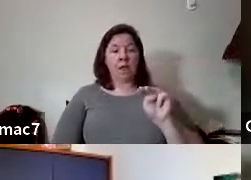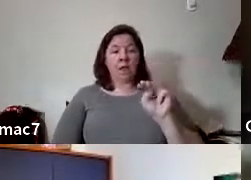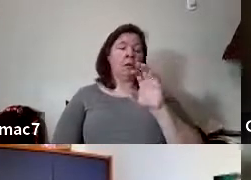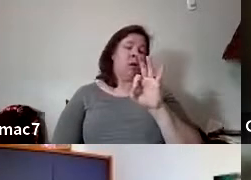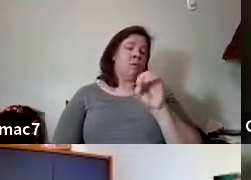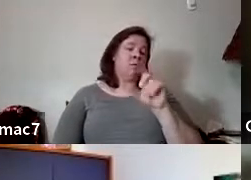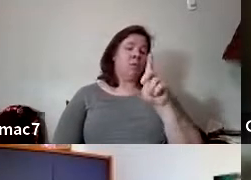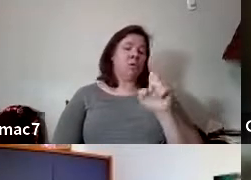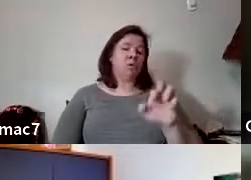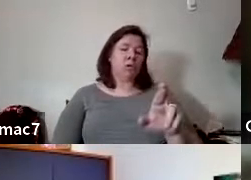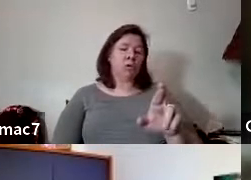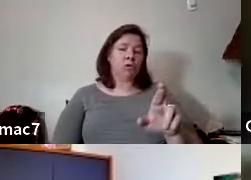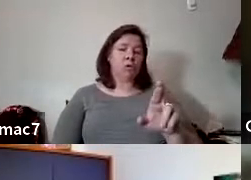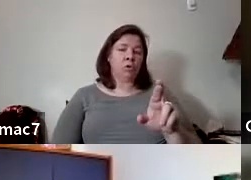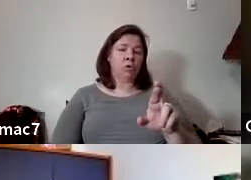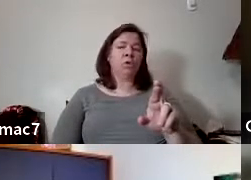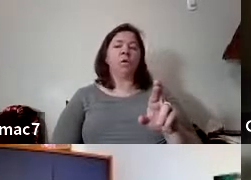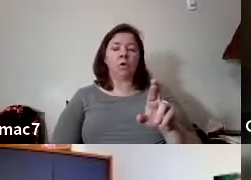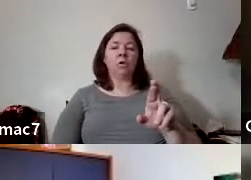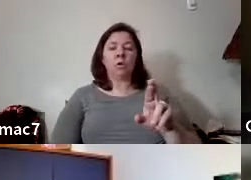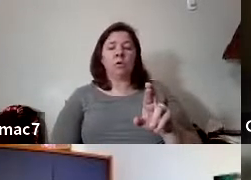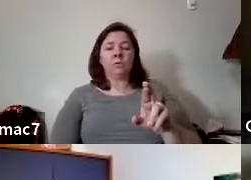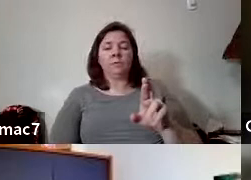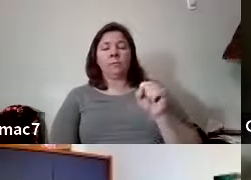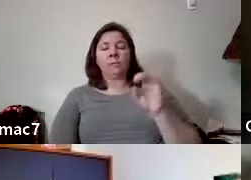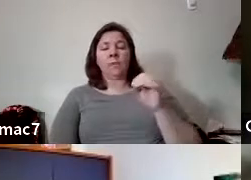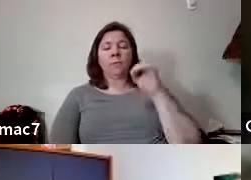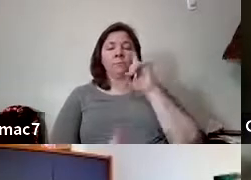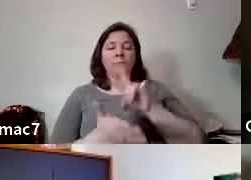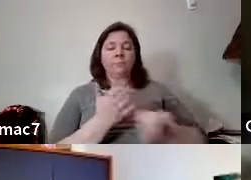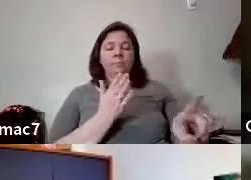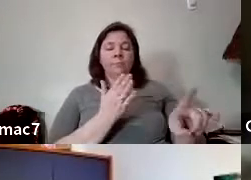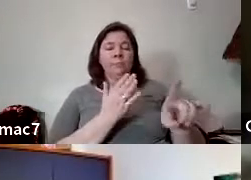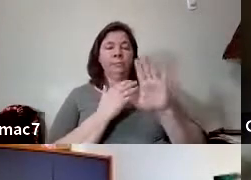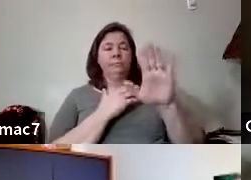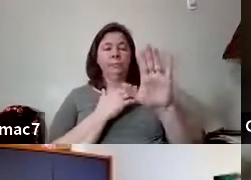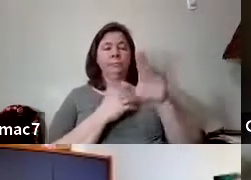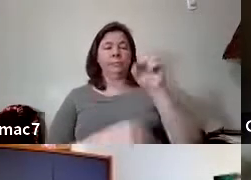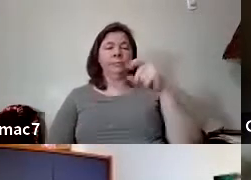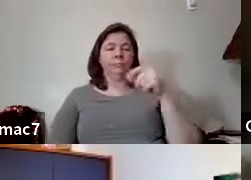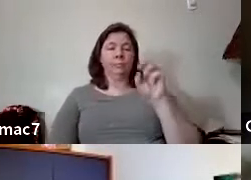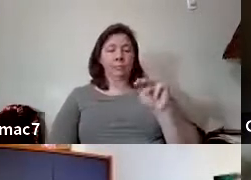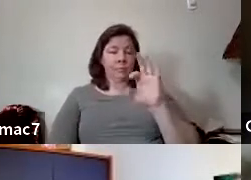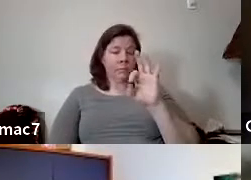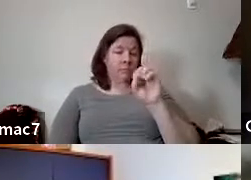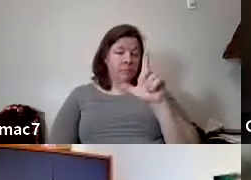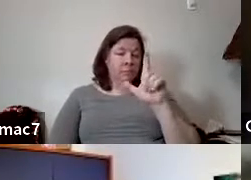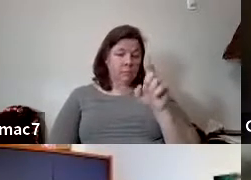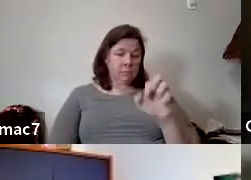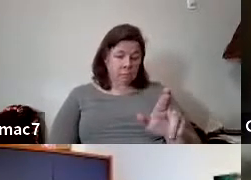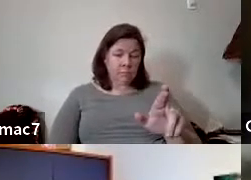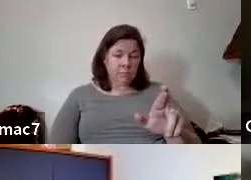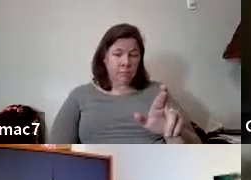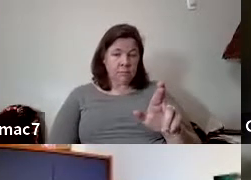the email might go to a spam folder. Tell them to check their spam folder, then verify their email